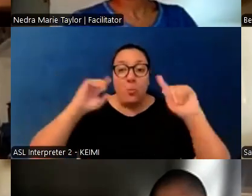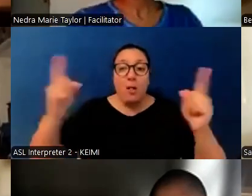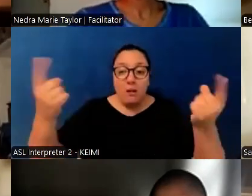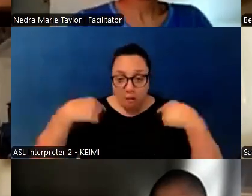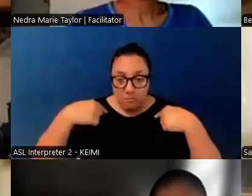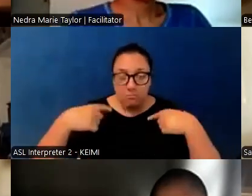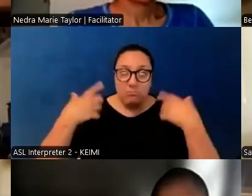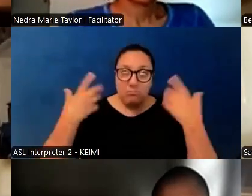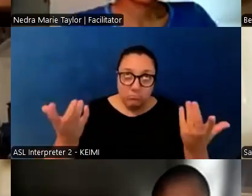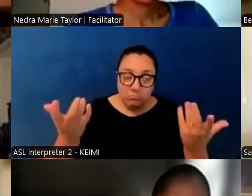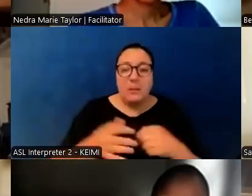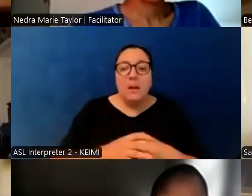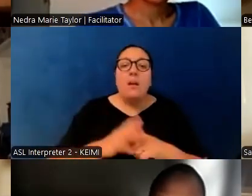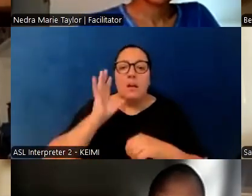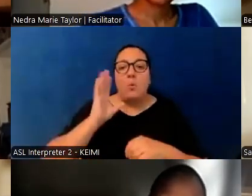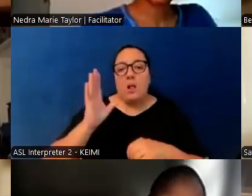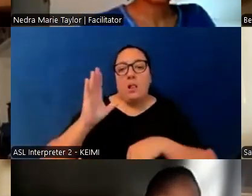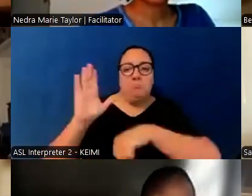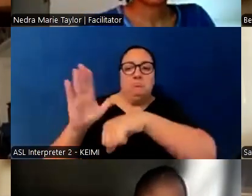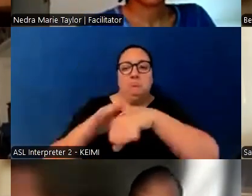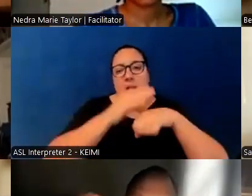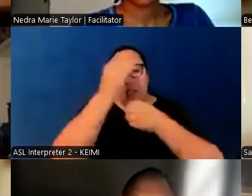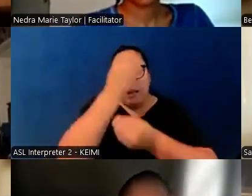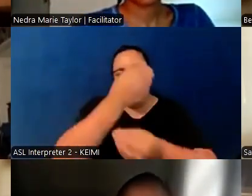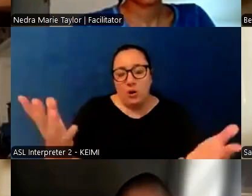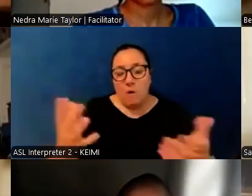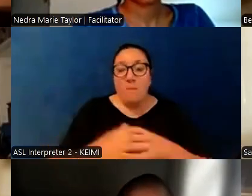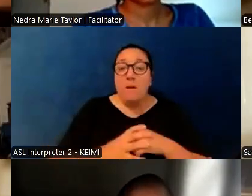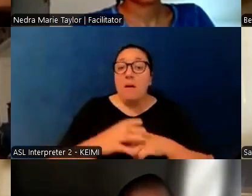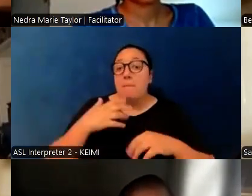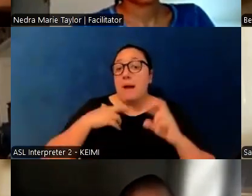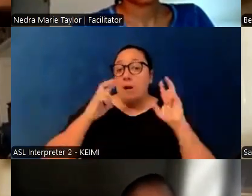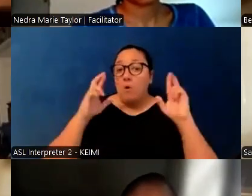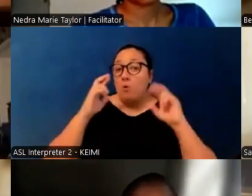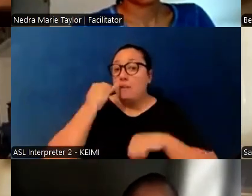and we'll keep you all in the loop. My hope is that if we put the framework together